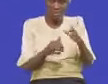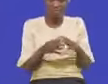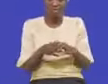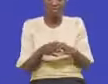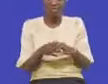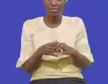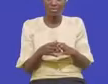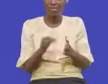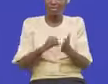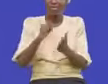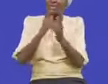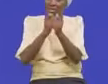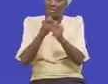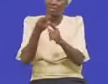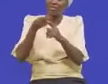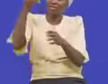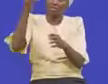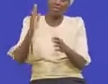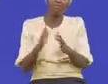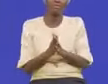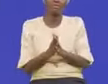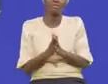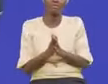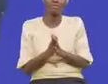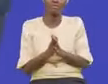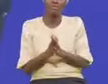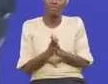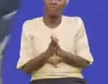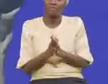The gift of God. Ma opo nanae.